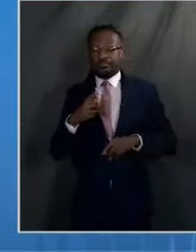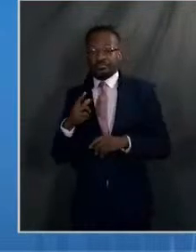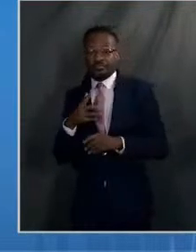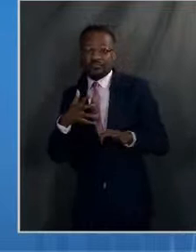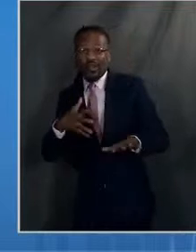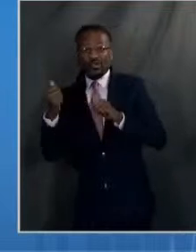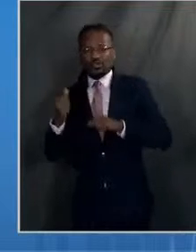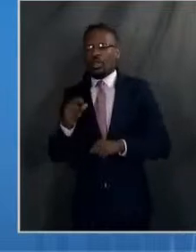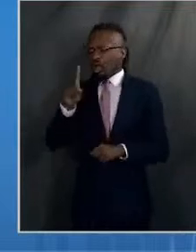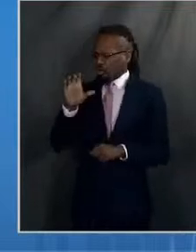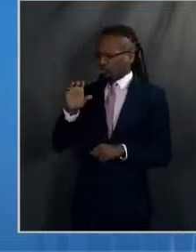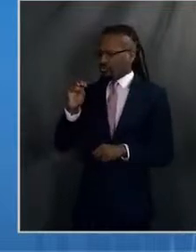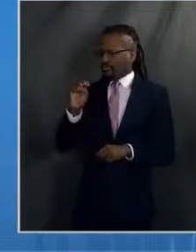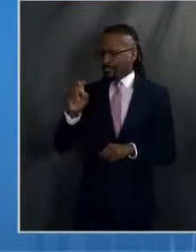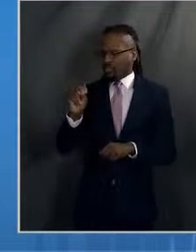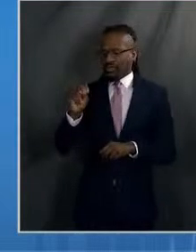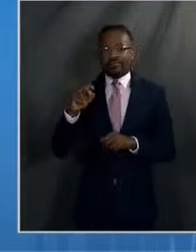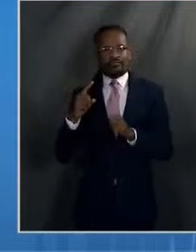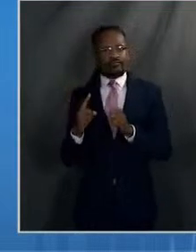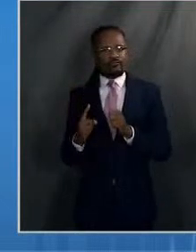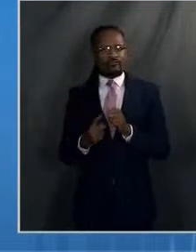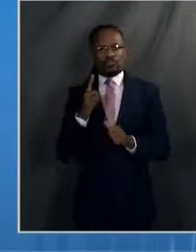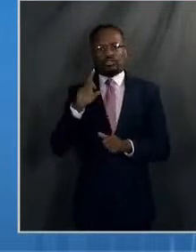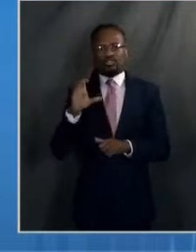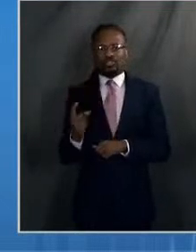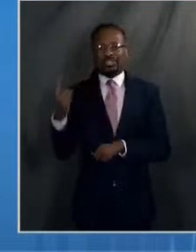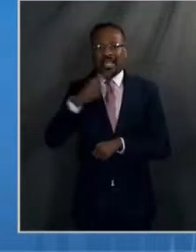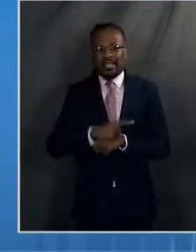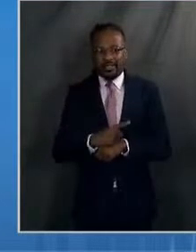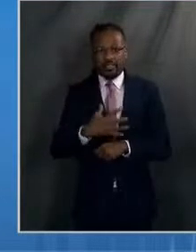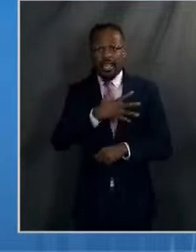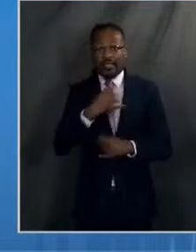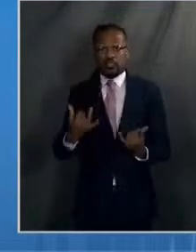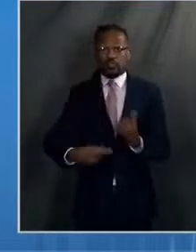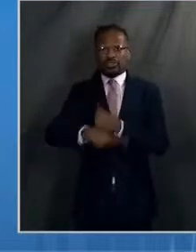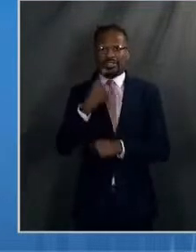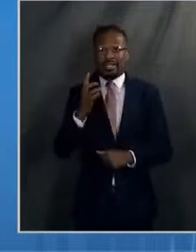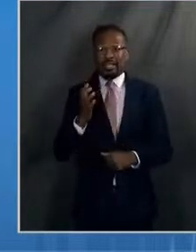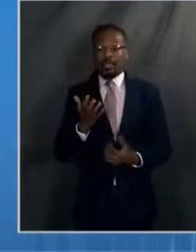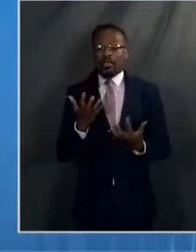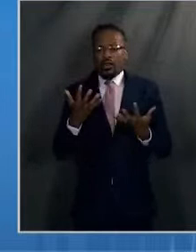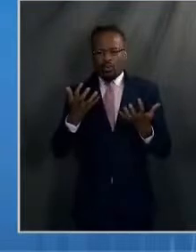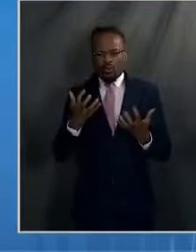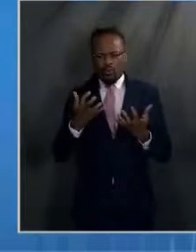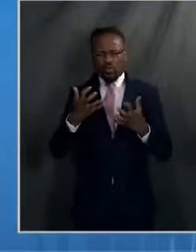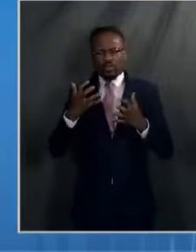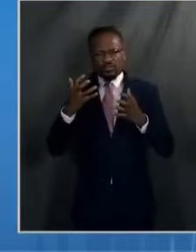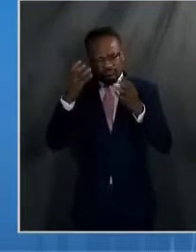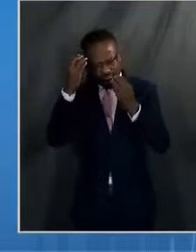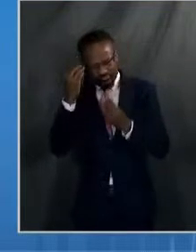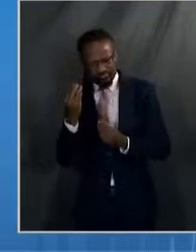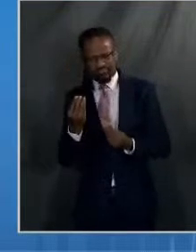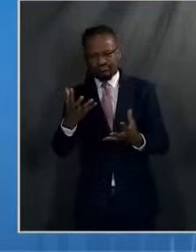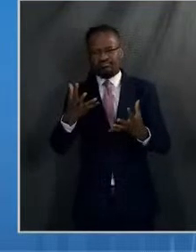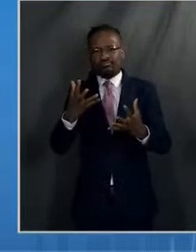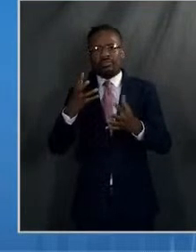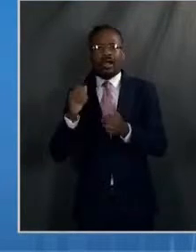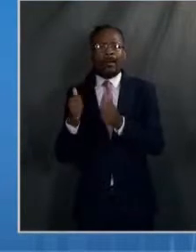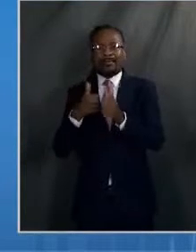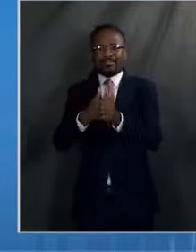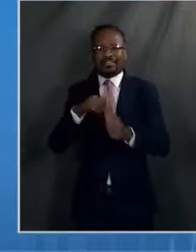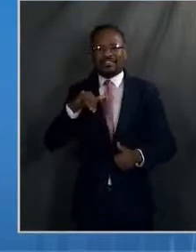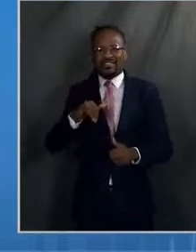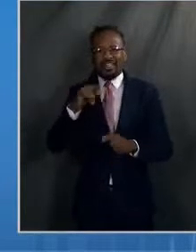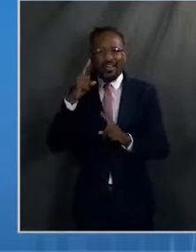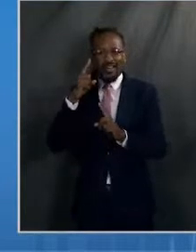in his first 100 days. Today, I want to give you an update on our execution against that goal. We will